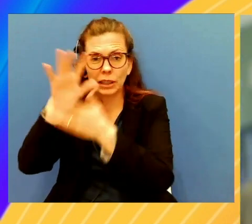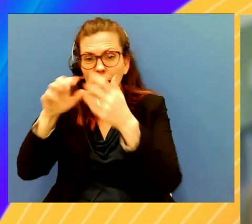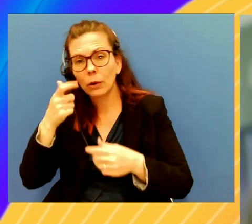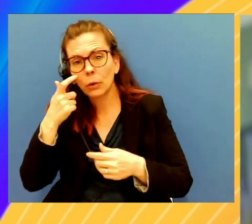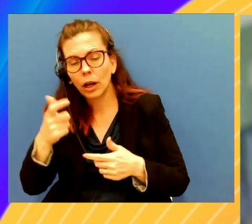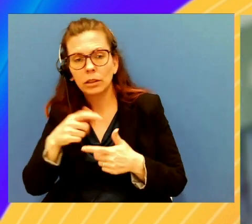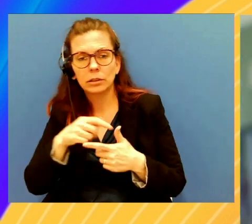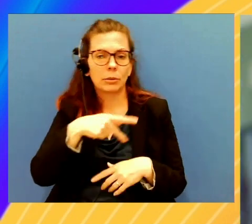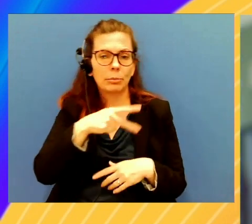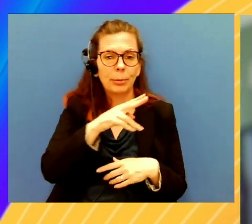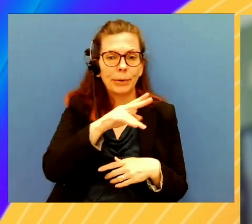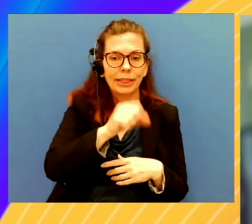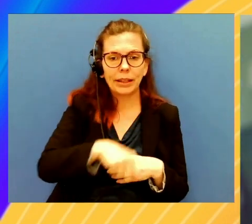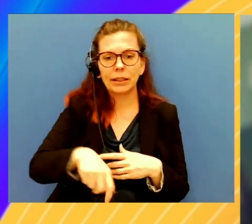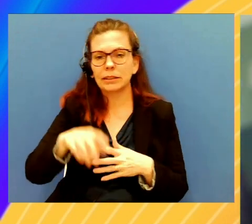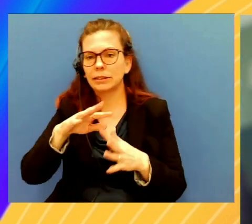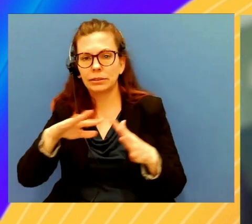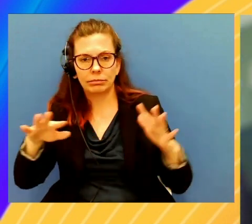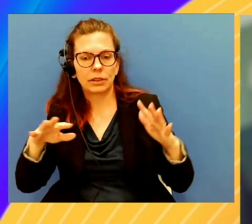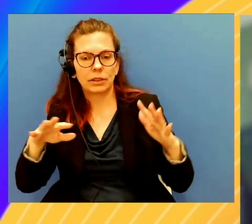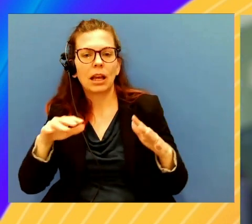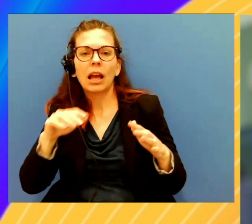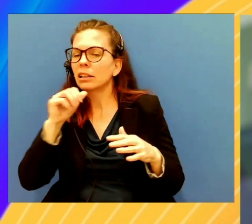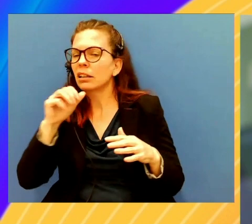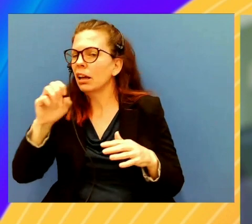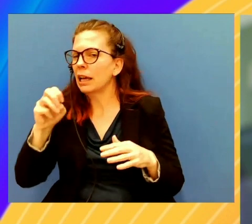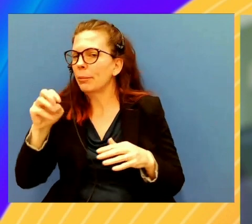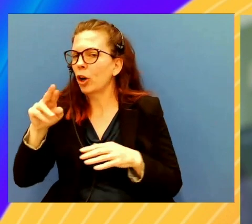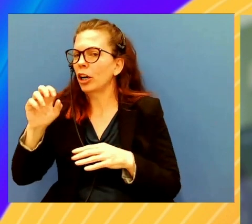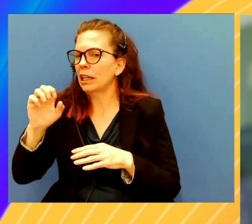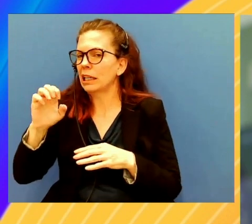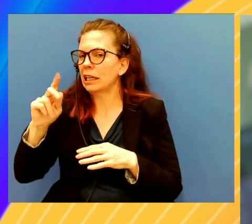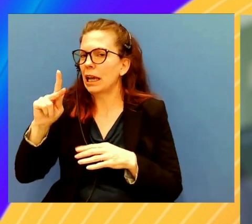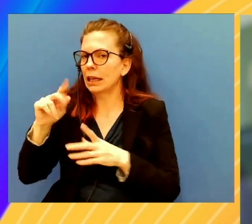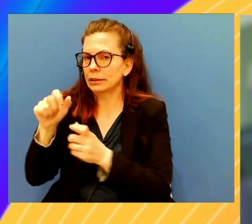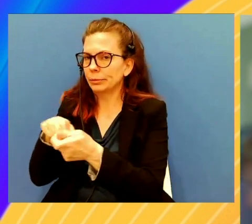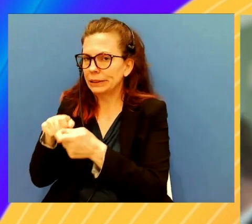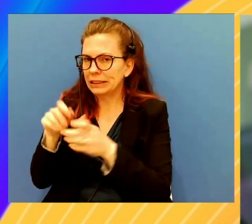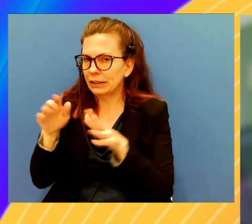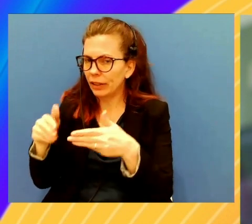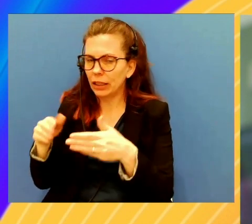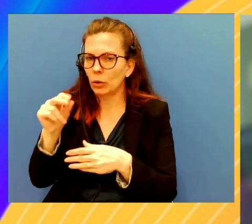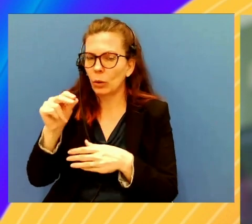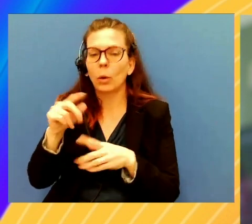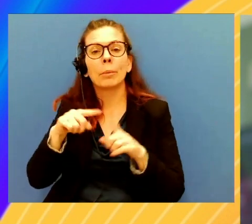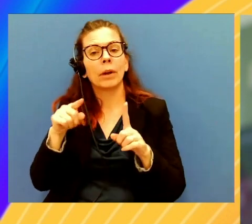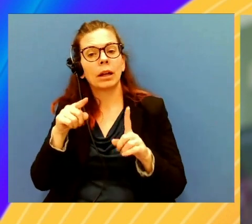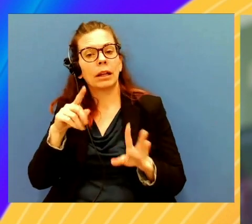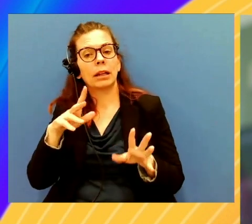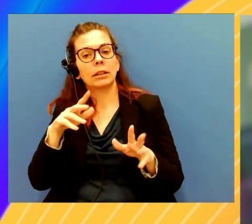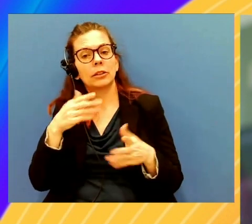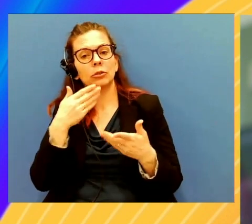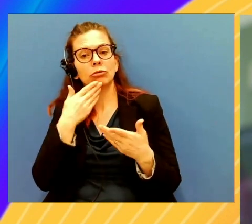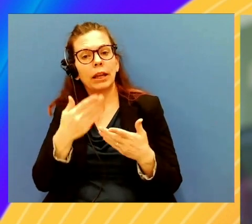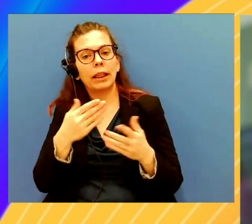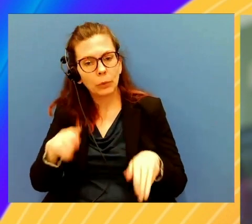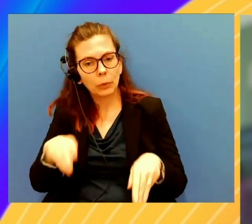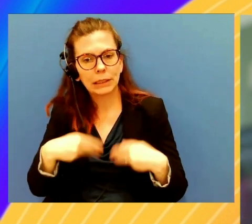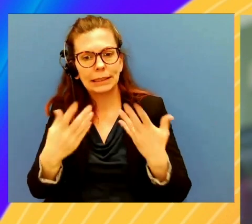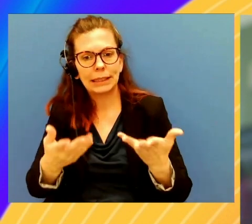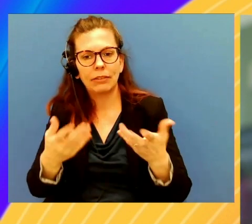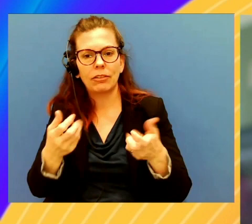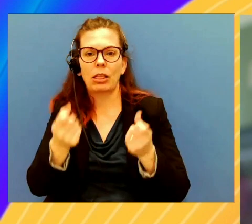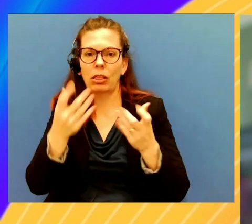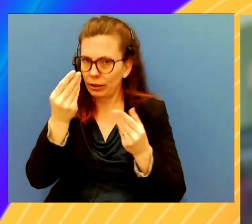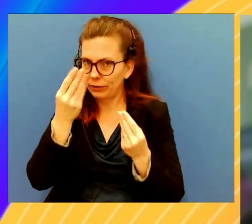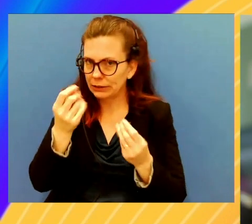everything. It doesn't necessarily cover EMR and EKS specifically, but going through that will still give you lots of